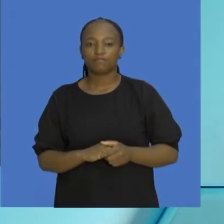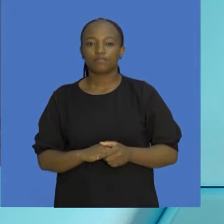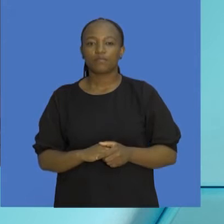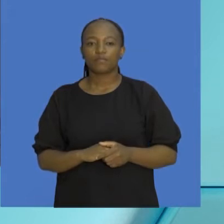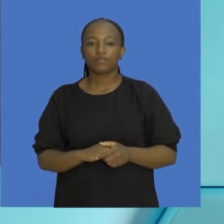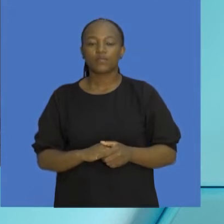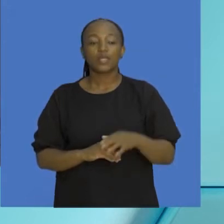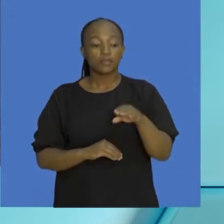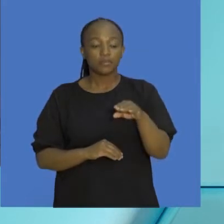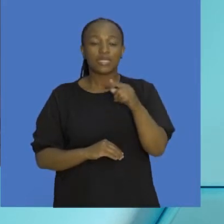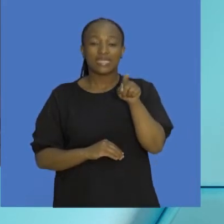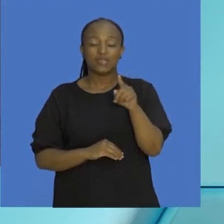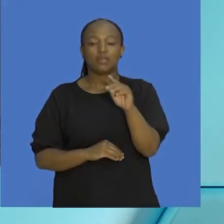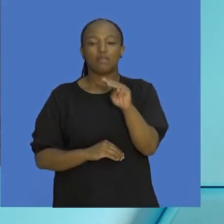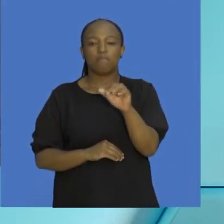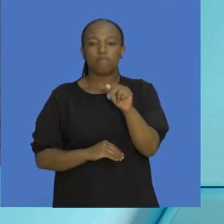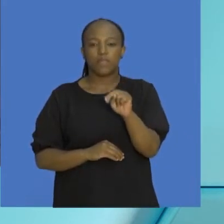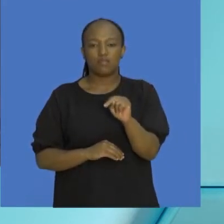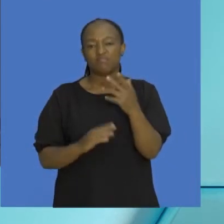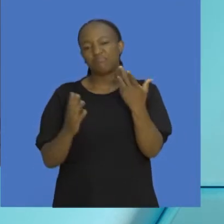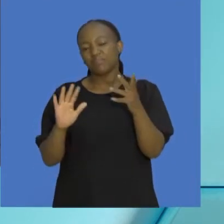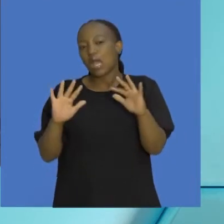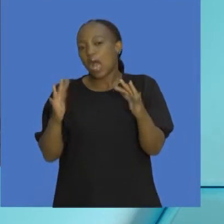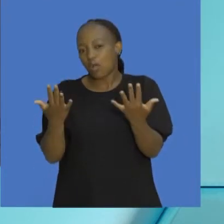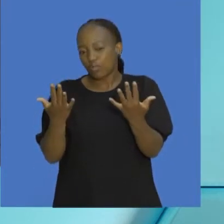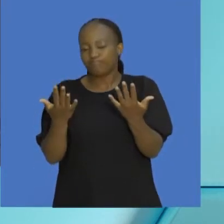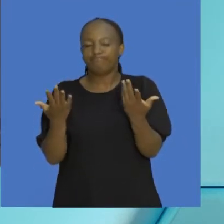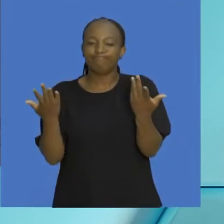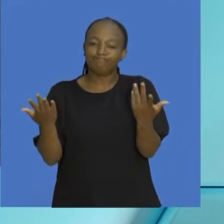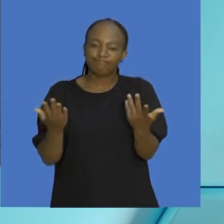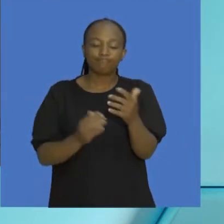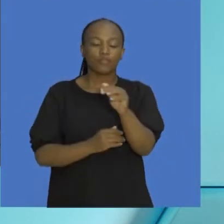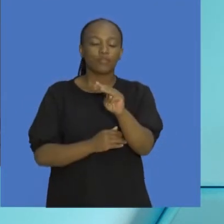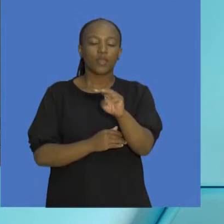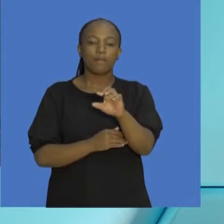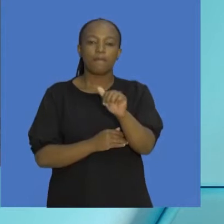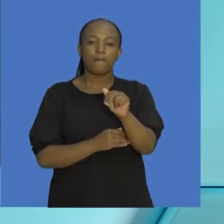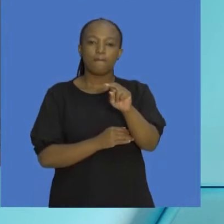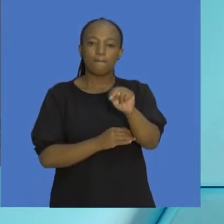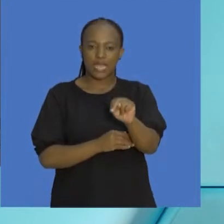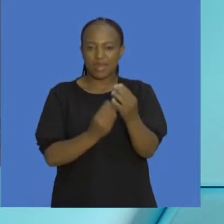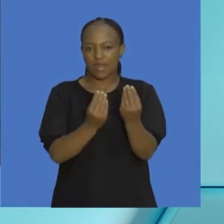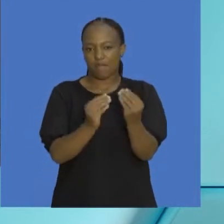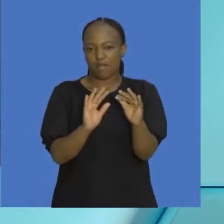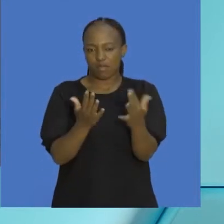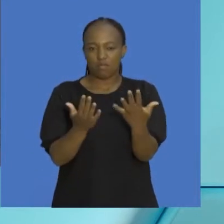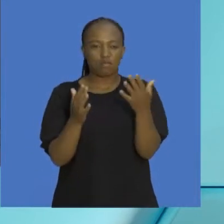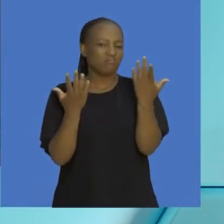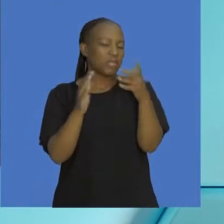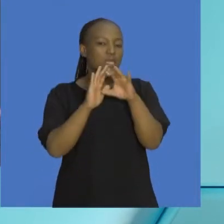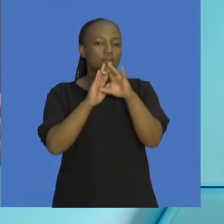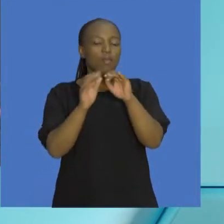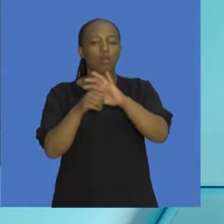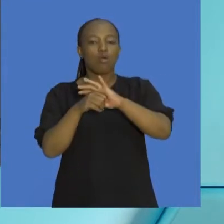the mean. Okay. So another way you can think of the mean, if you, let's say how many people affected